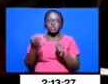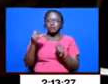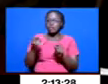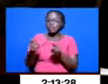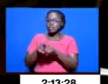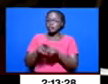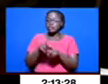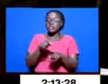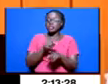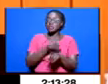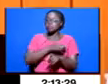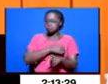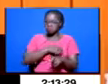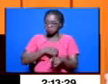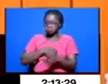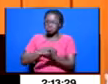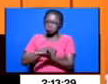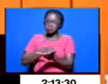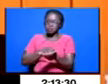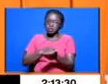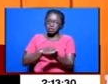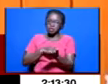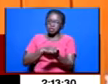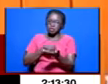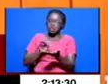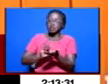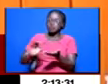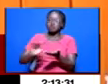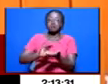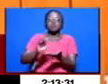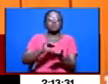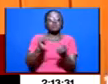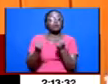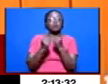delegated power, which is Parliament.